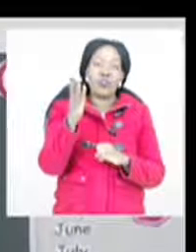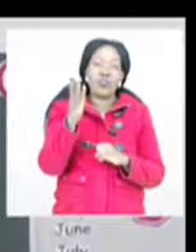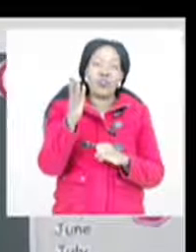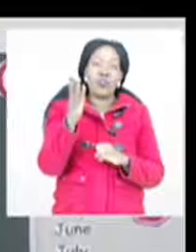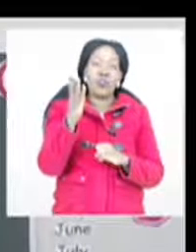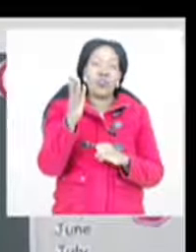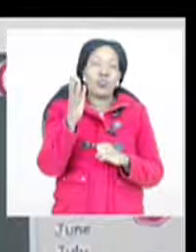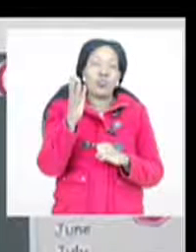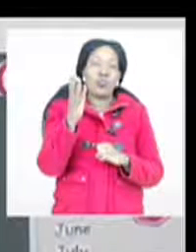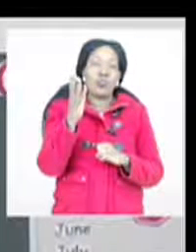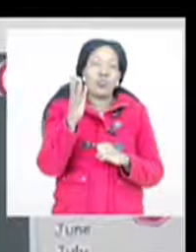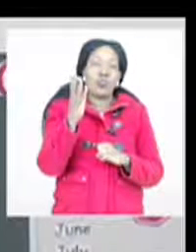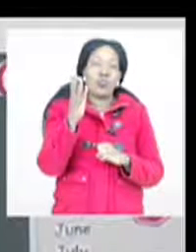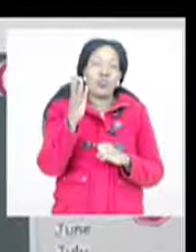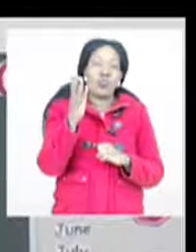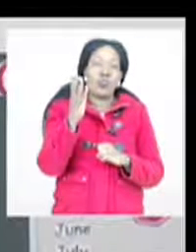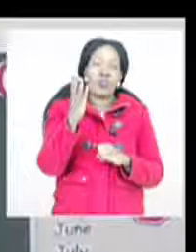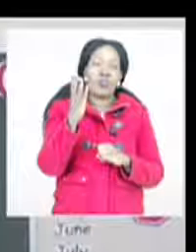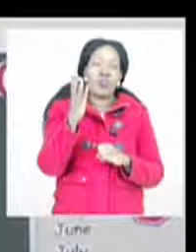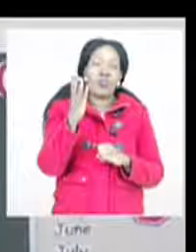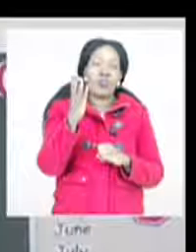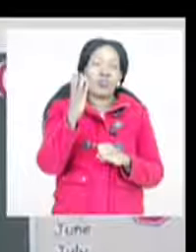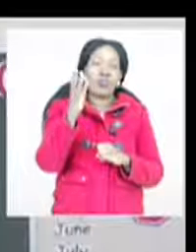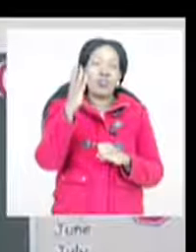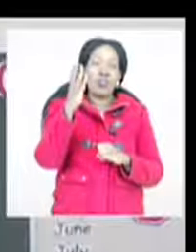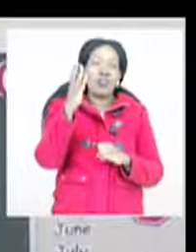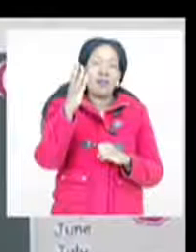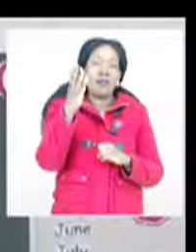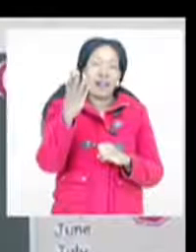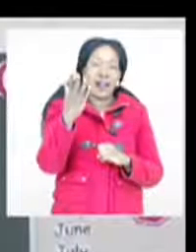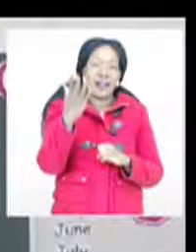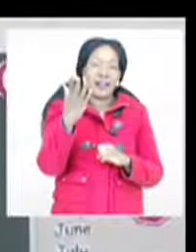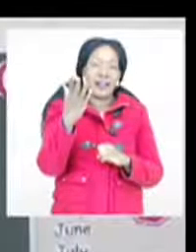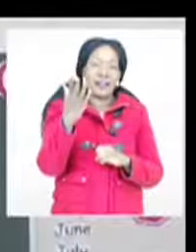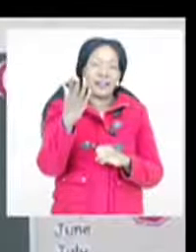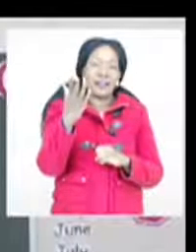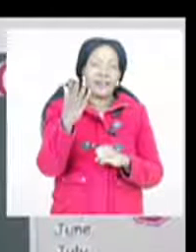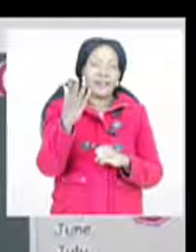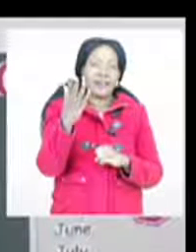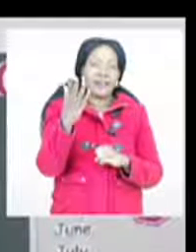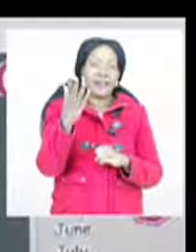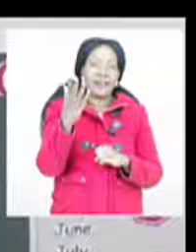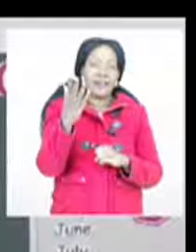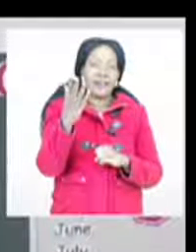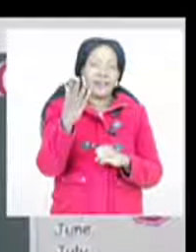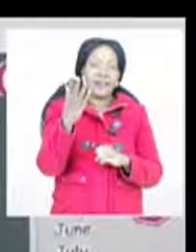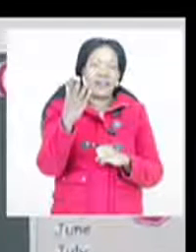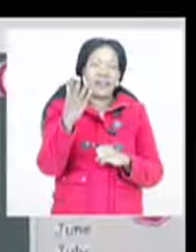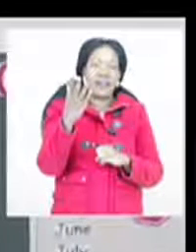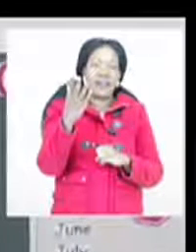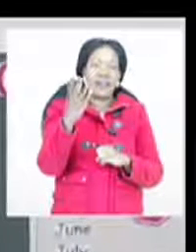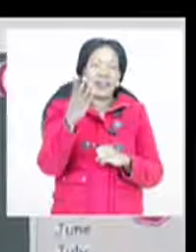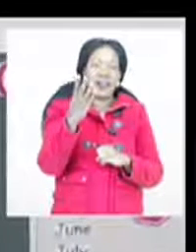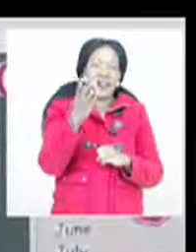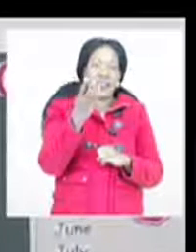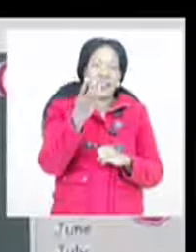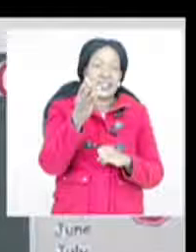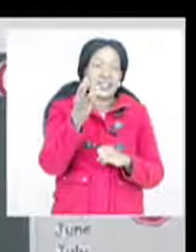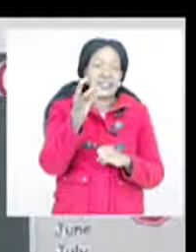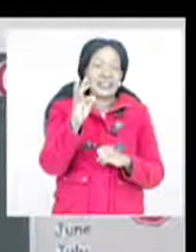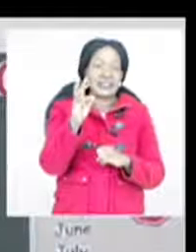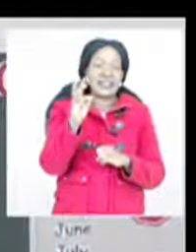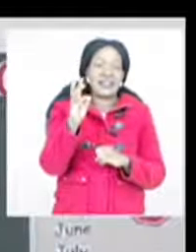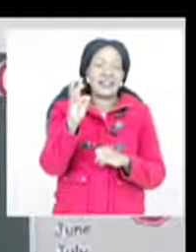4. I have 4 and I'm counting 5 and